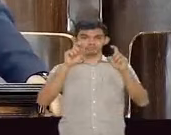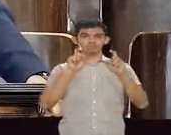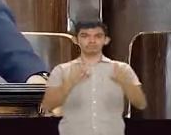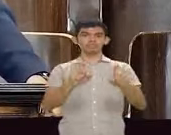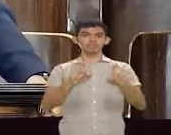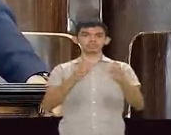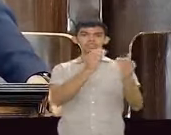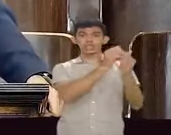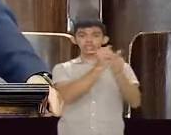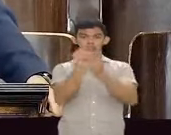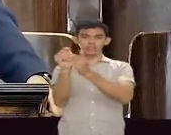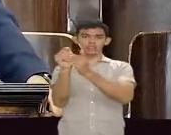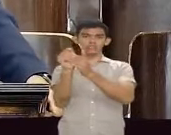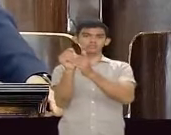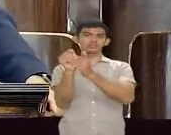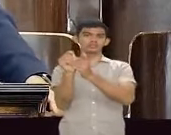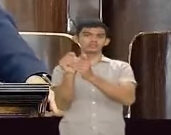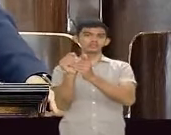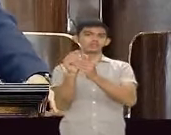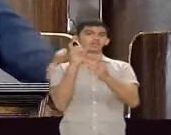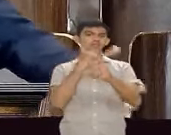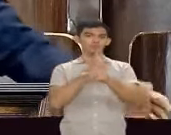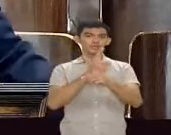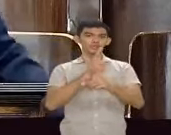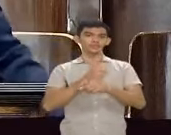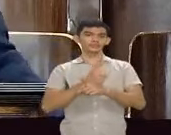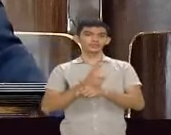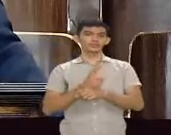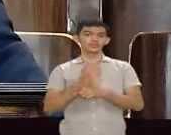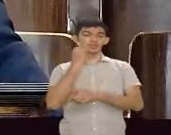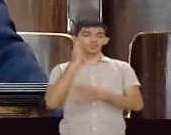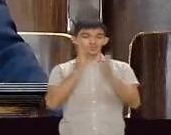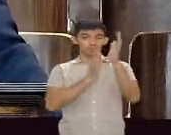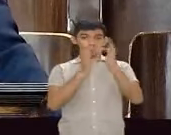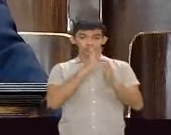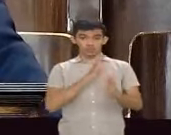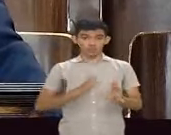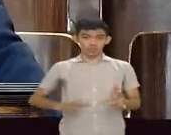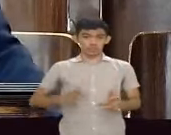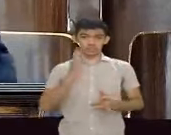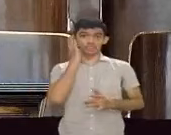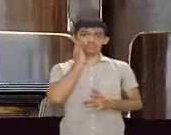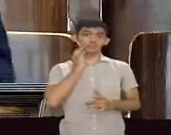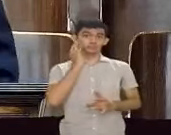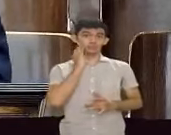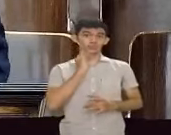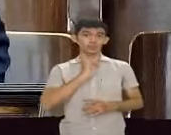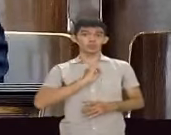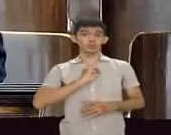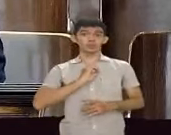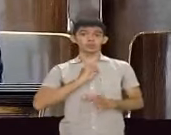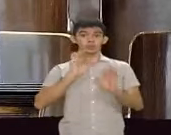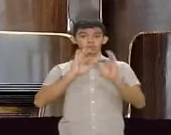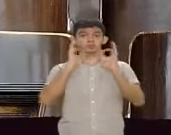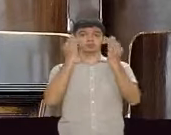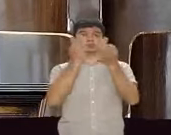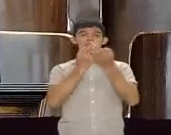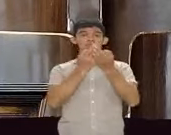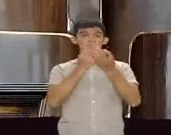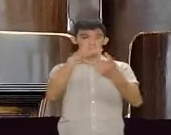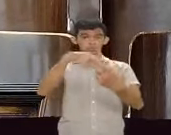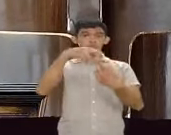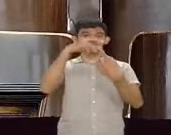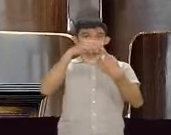in Matthew 10:36. Now, of course, Jesus experienced this in his own family when his stepbrothers did not